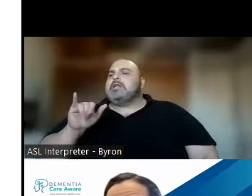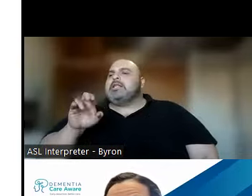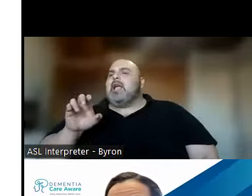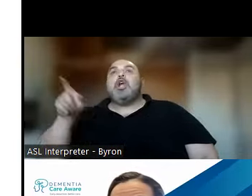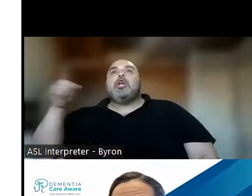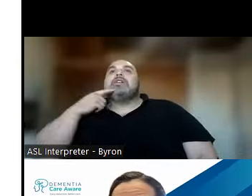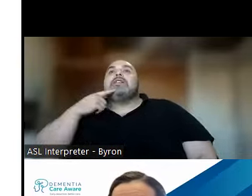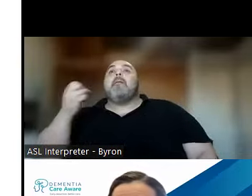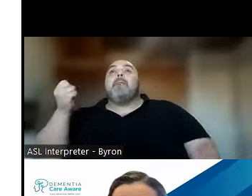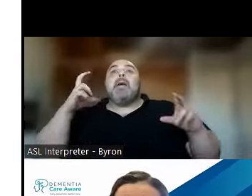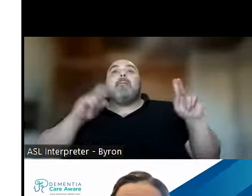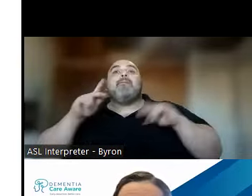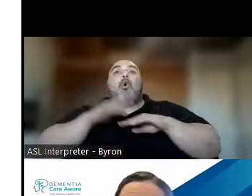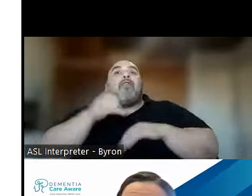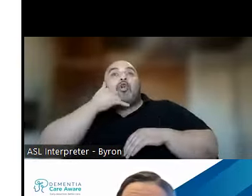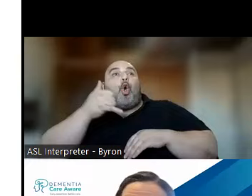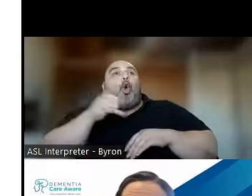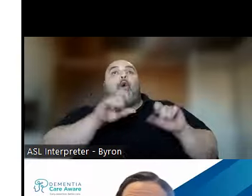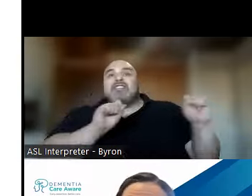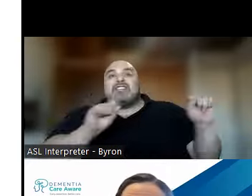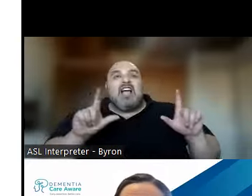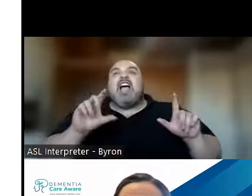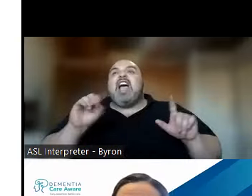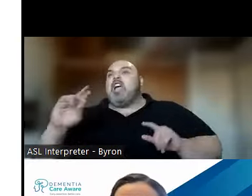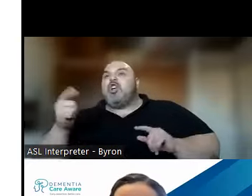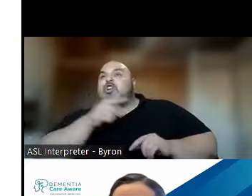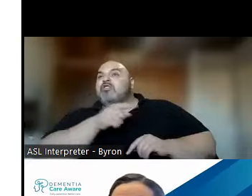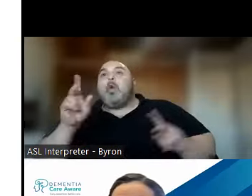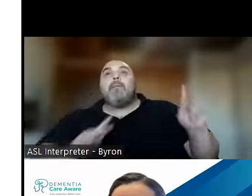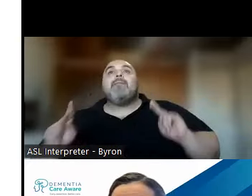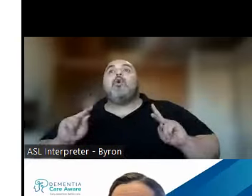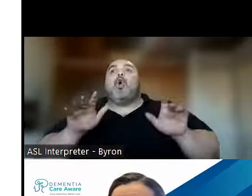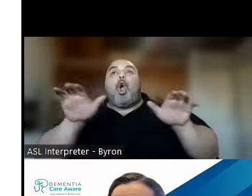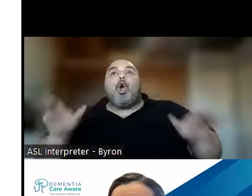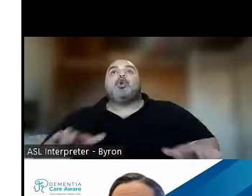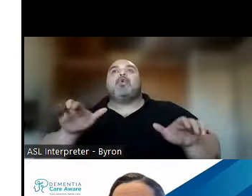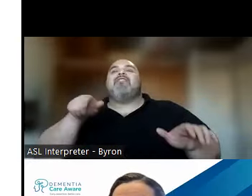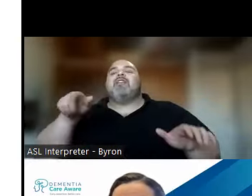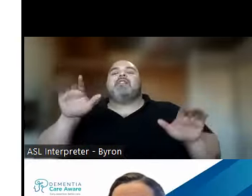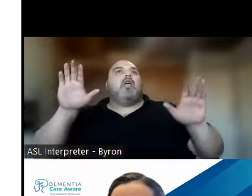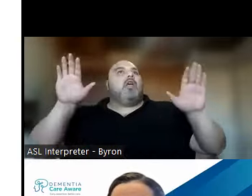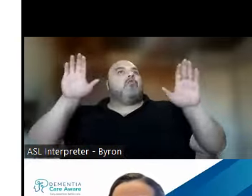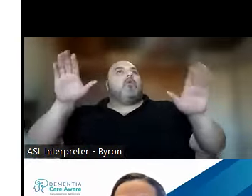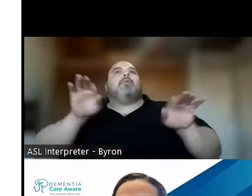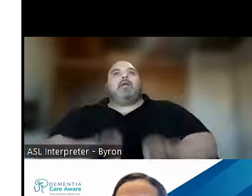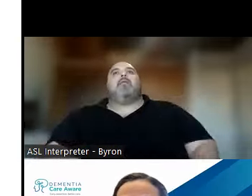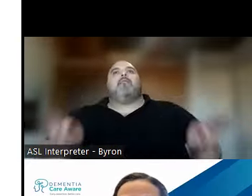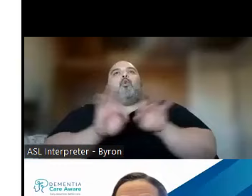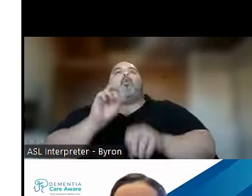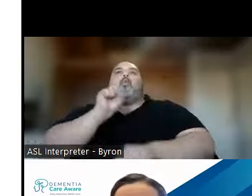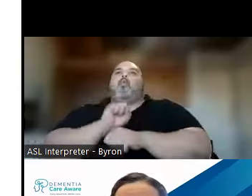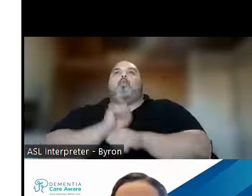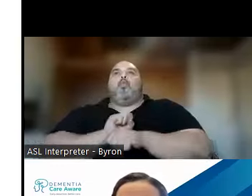this call and so many of the people on that slide and organizations that you saw are the people doing this incredibly important work